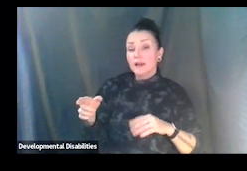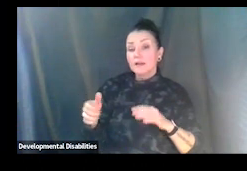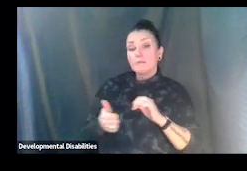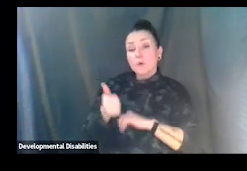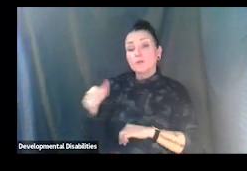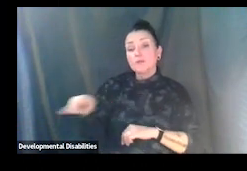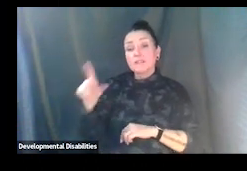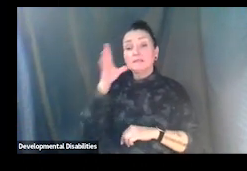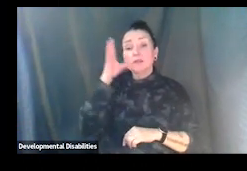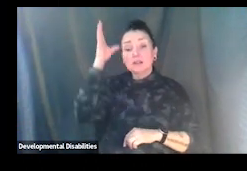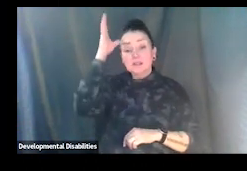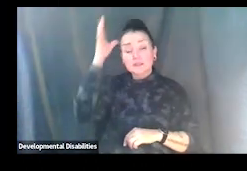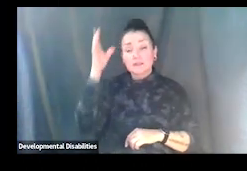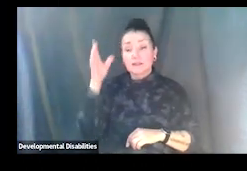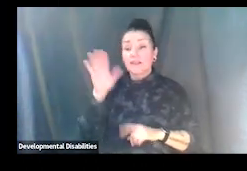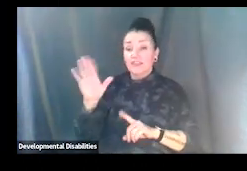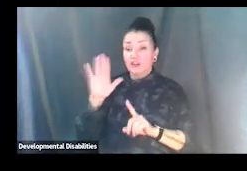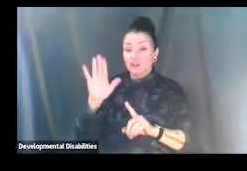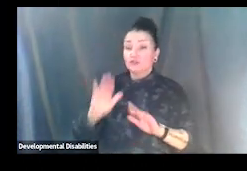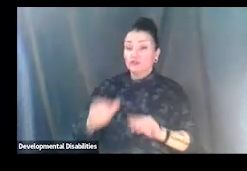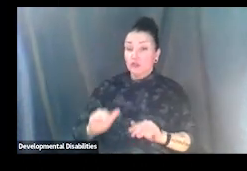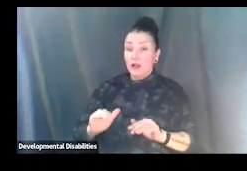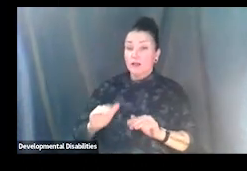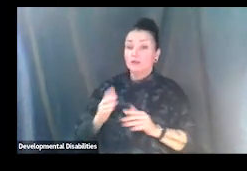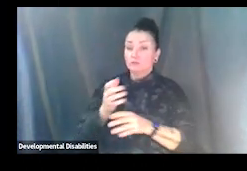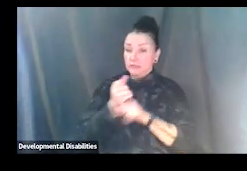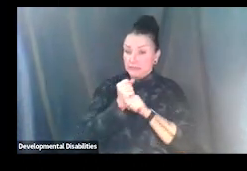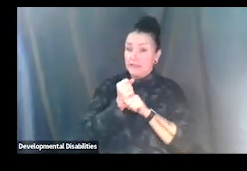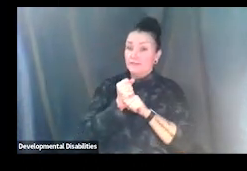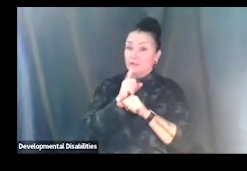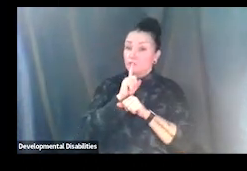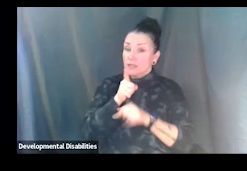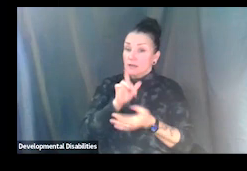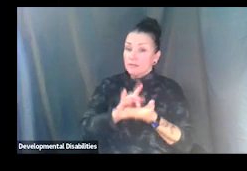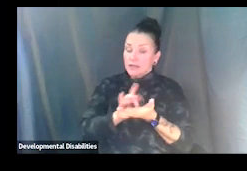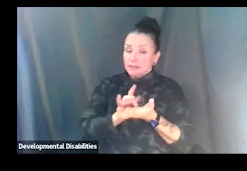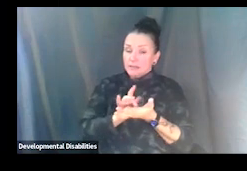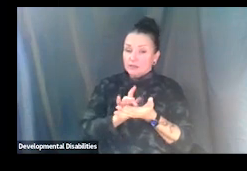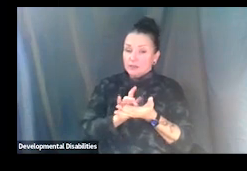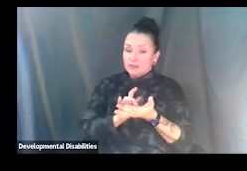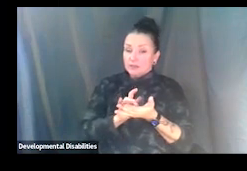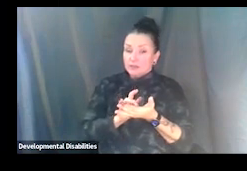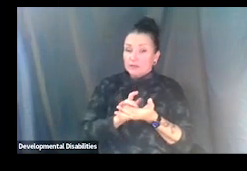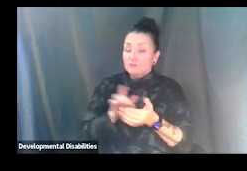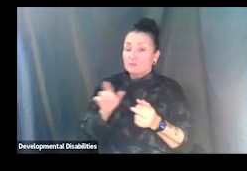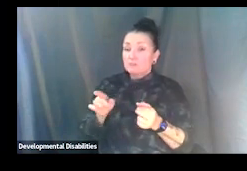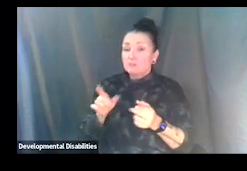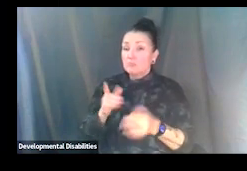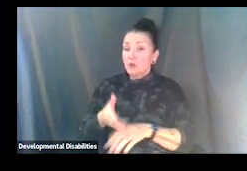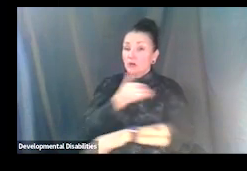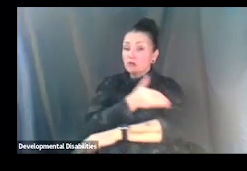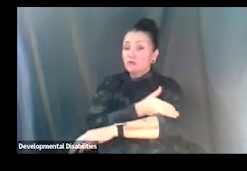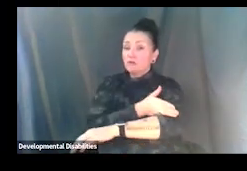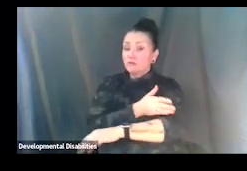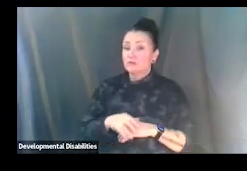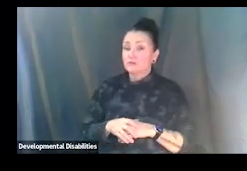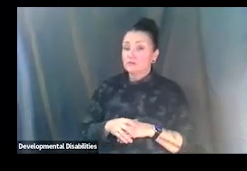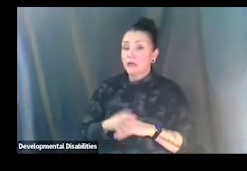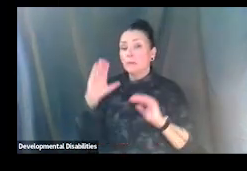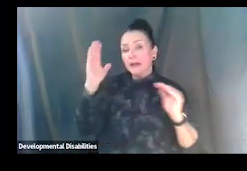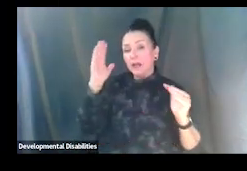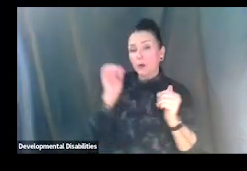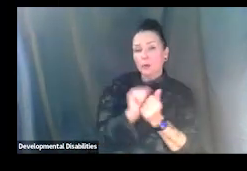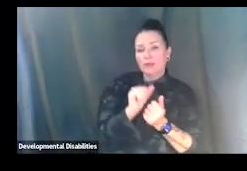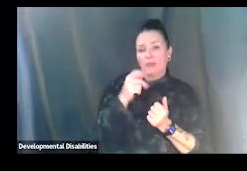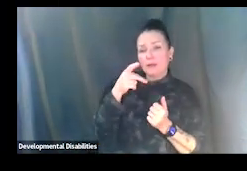behavior was much better or very much better, compared with about 15% on placebo. And in psychiatry, that is a huge difference.